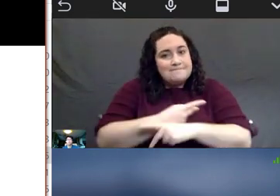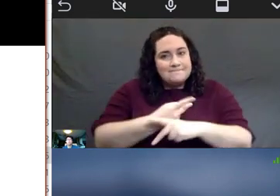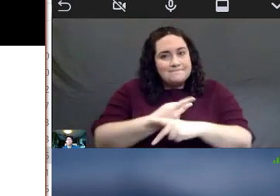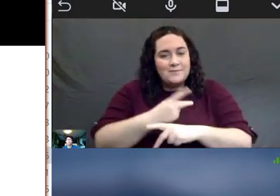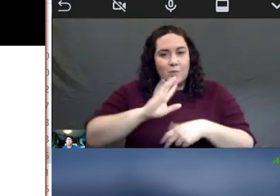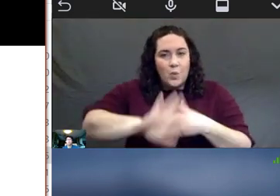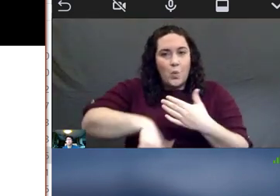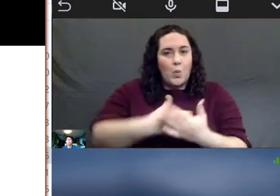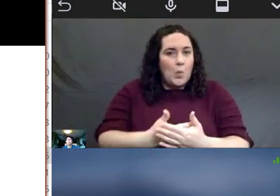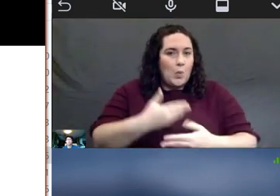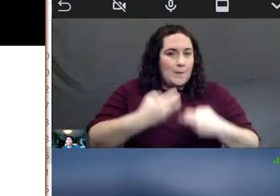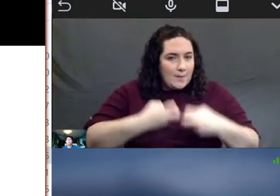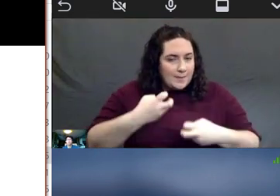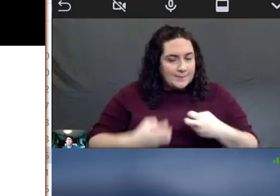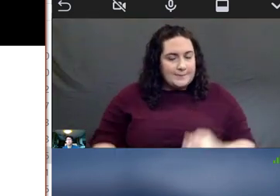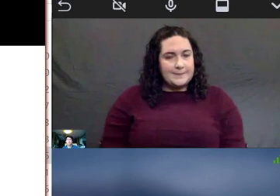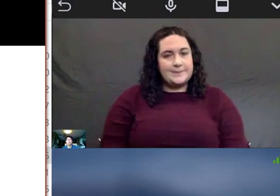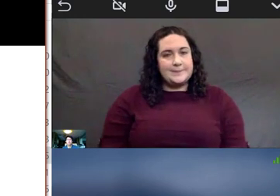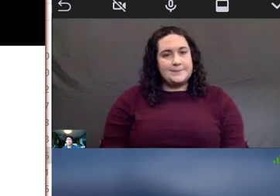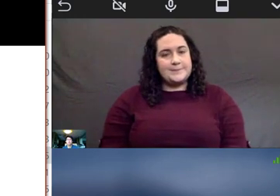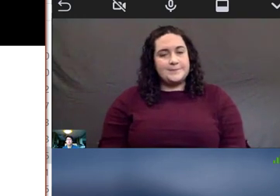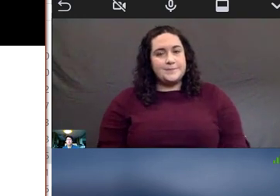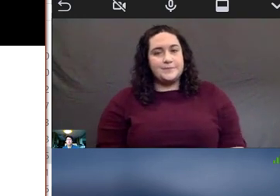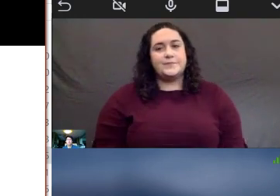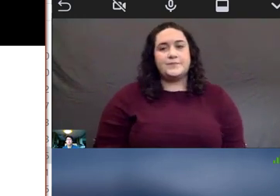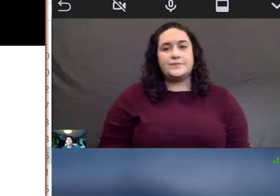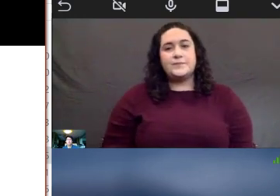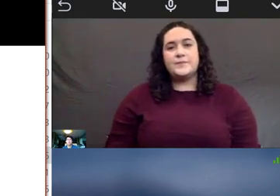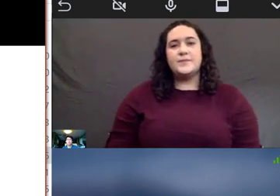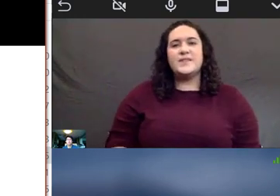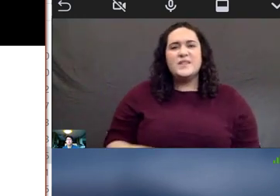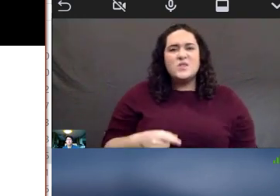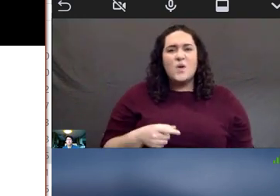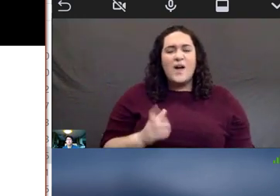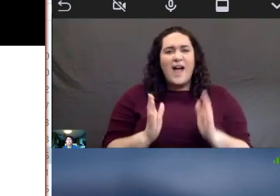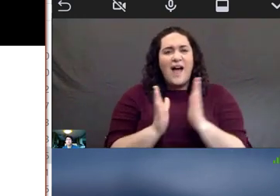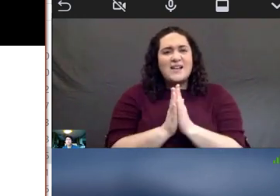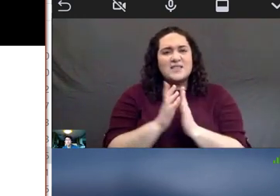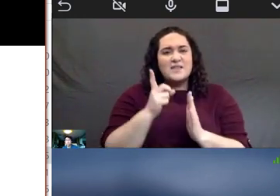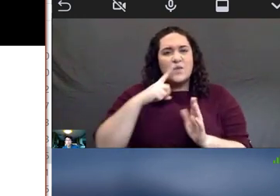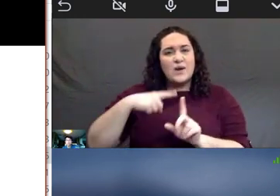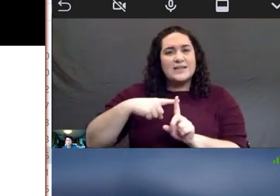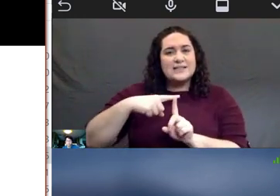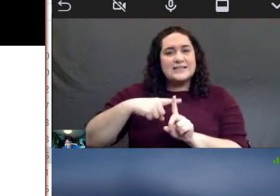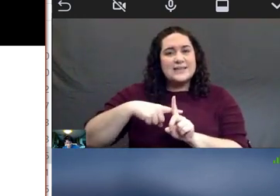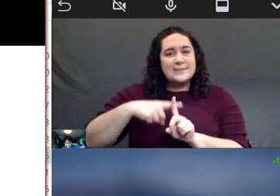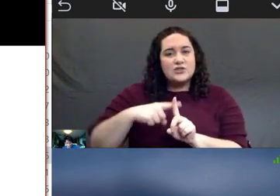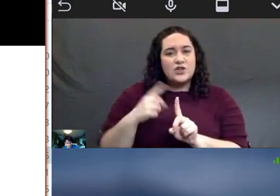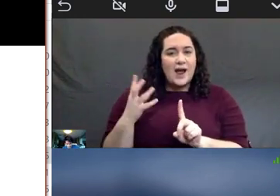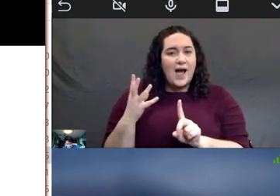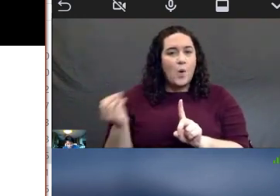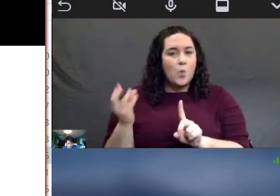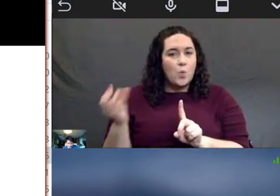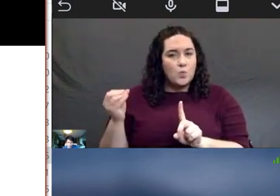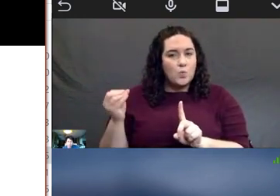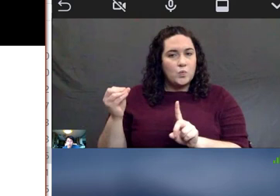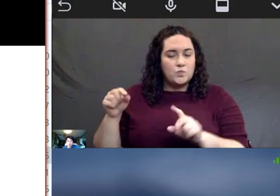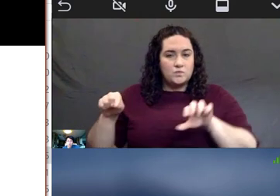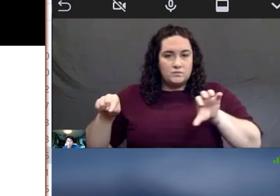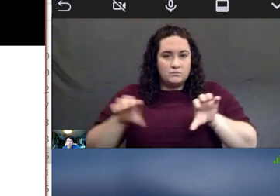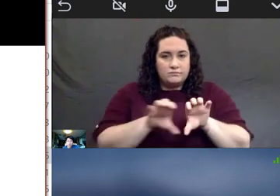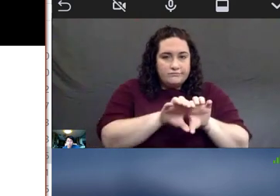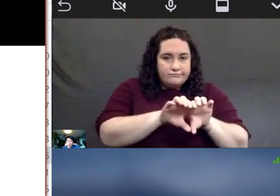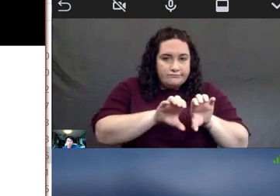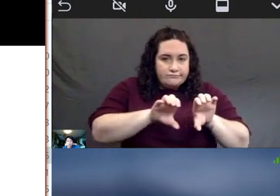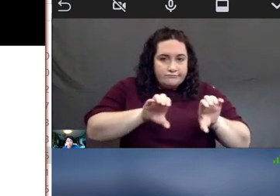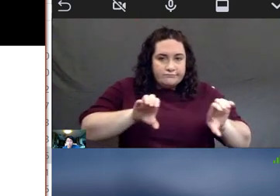find is the temperature of the fluid at the outlet. And we know that the surface of